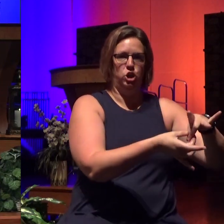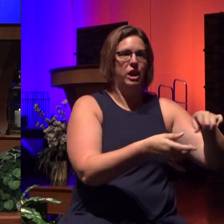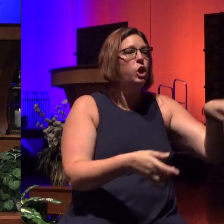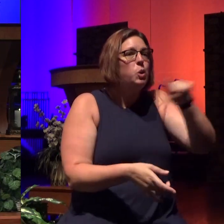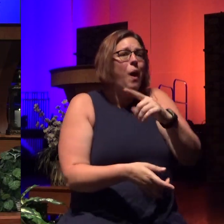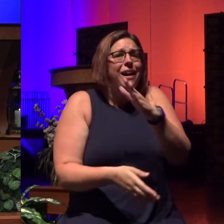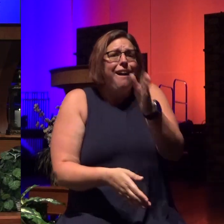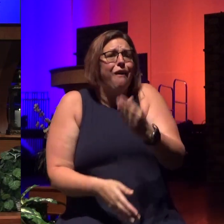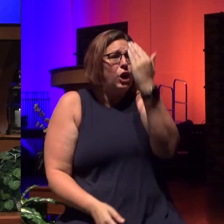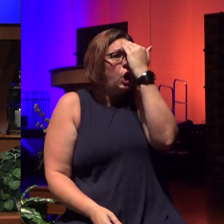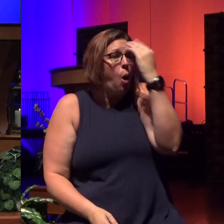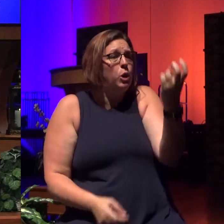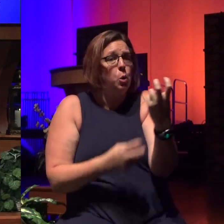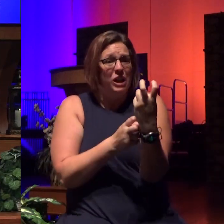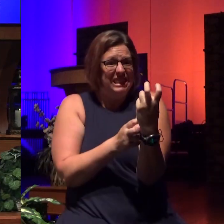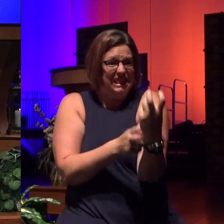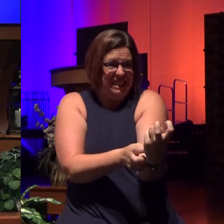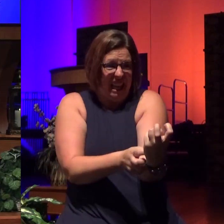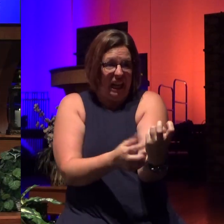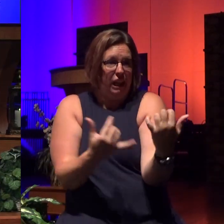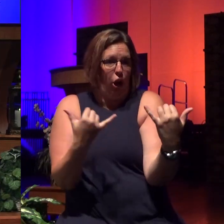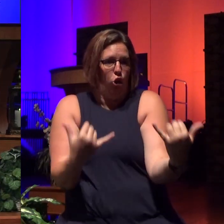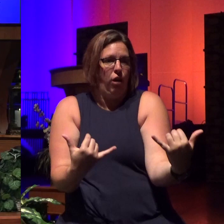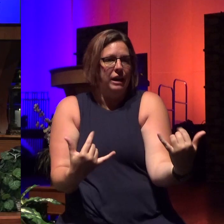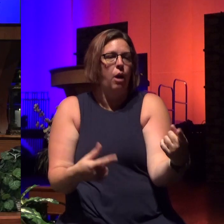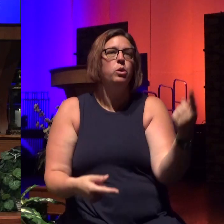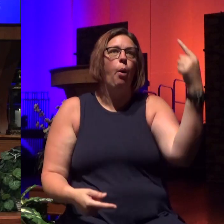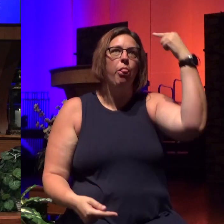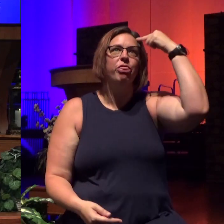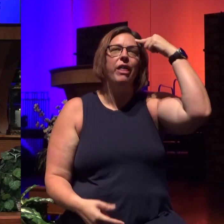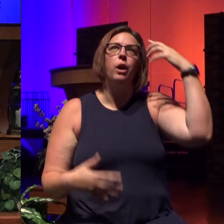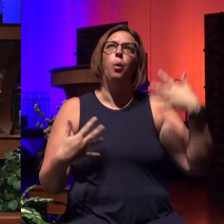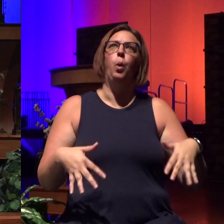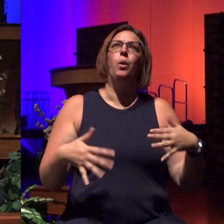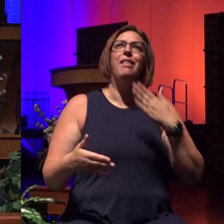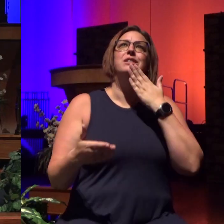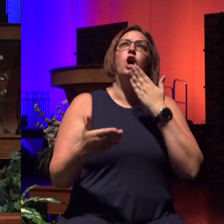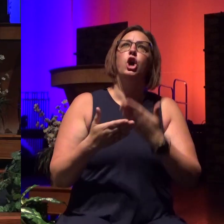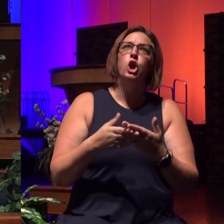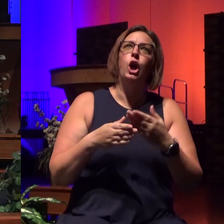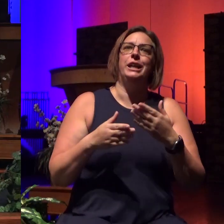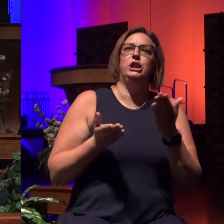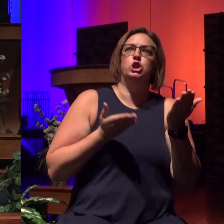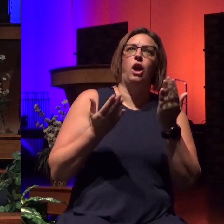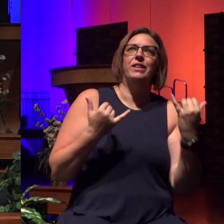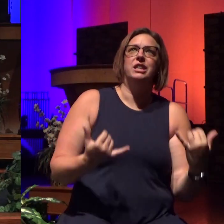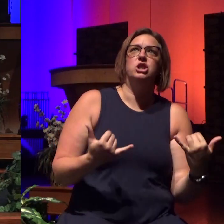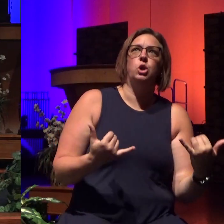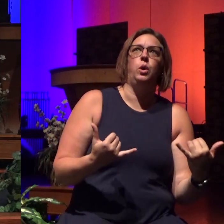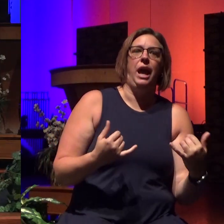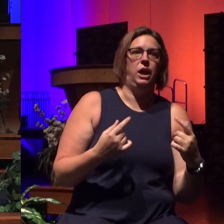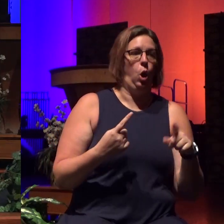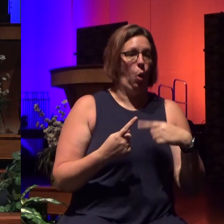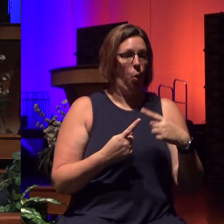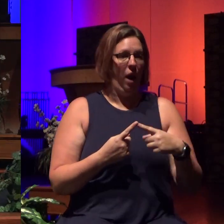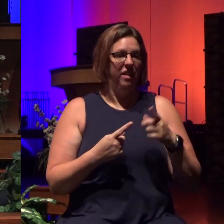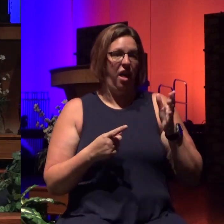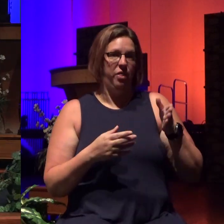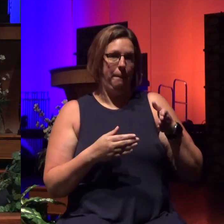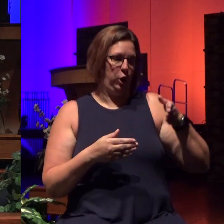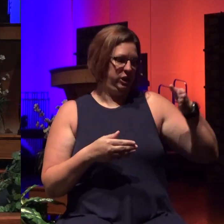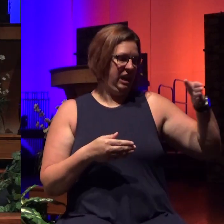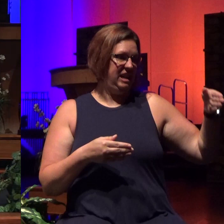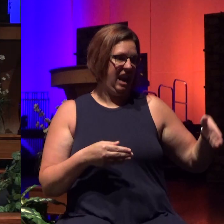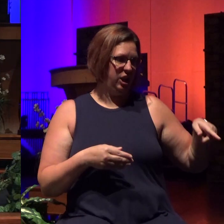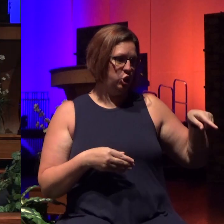I might think, wow, that was a really good service today. When the person in front of you or next to you had a huge breakthrough in their